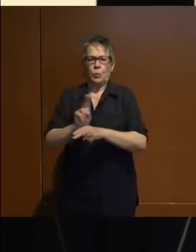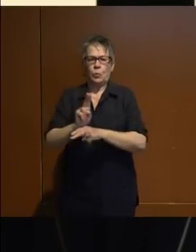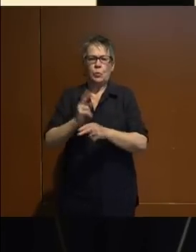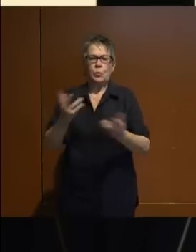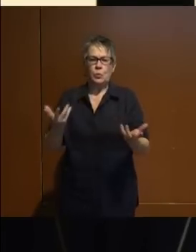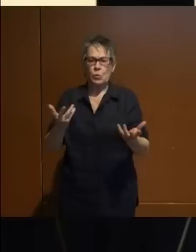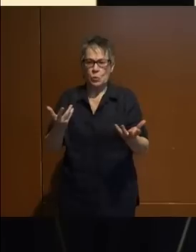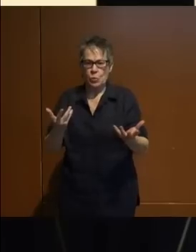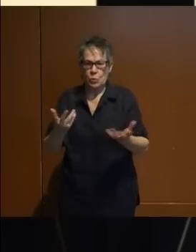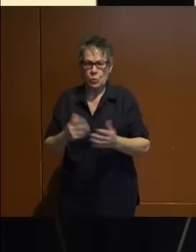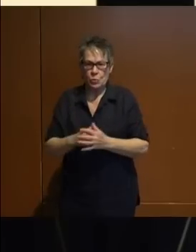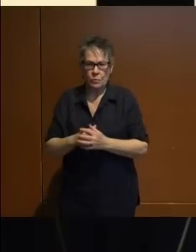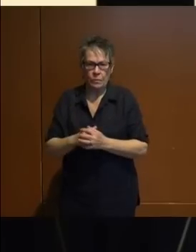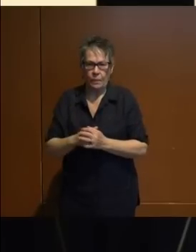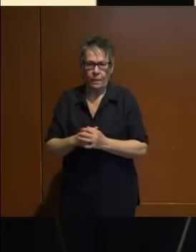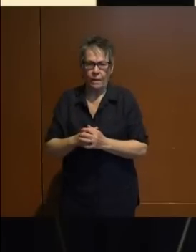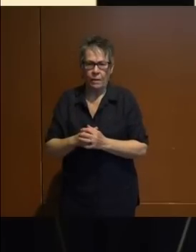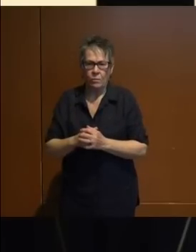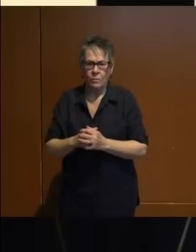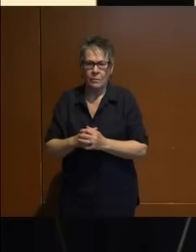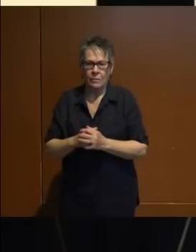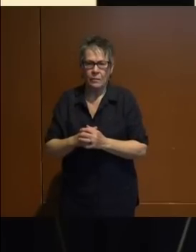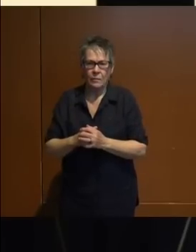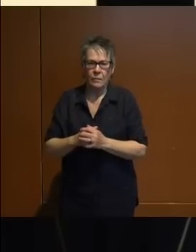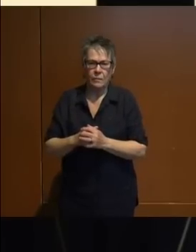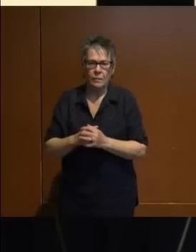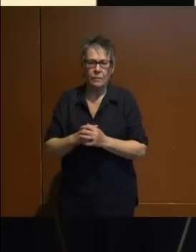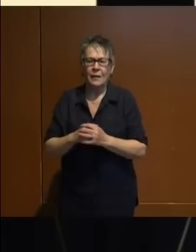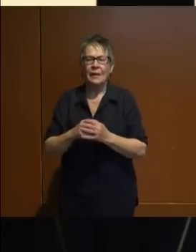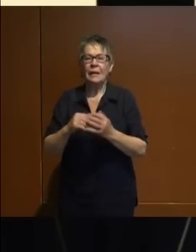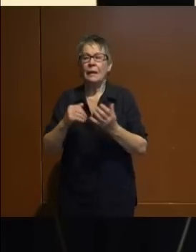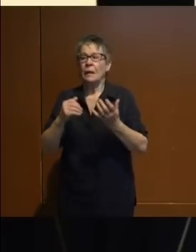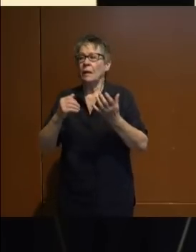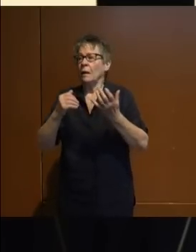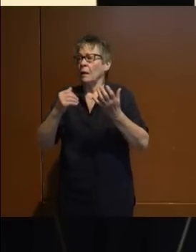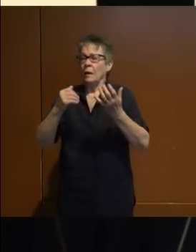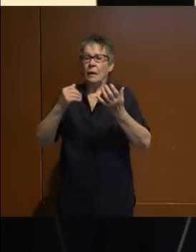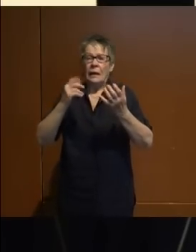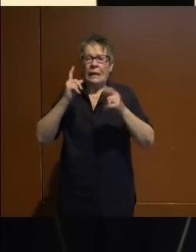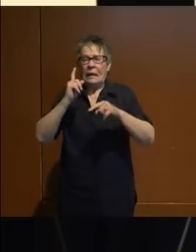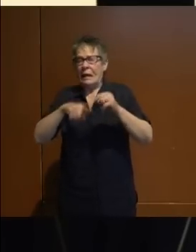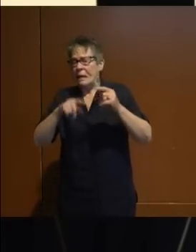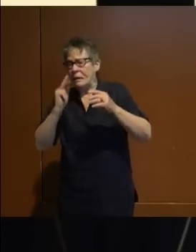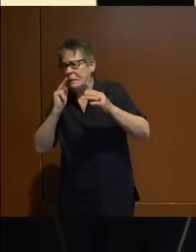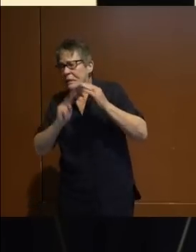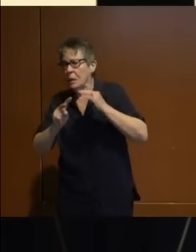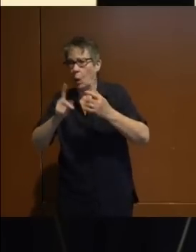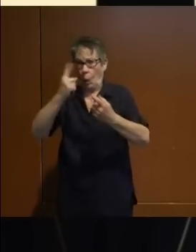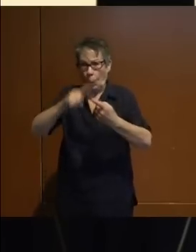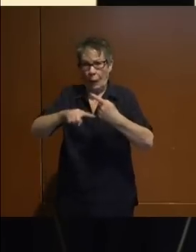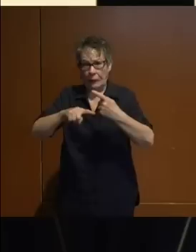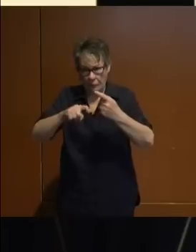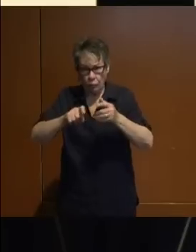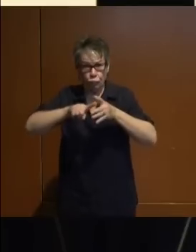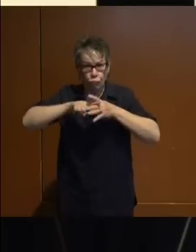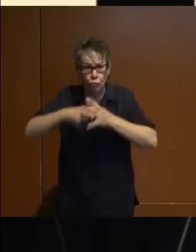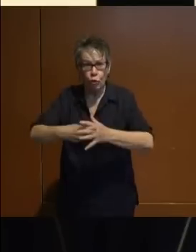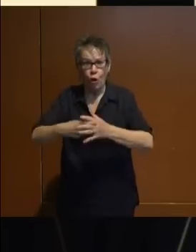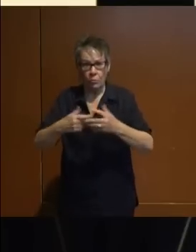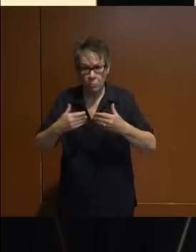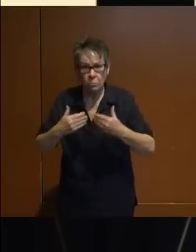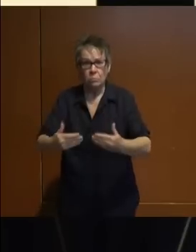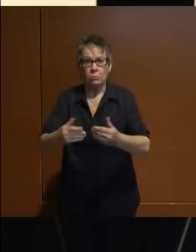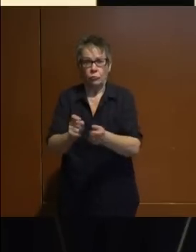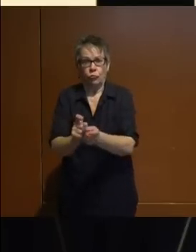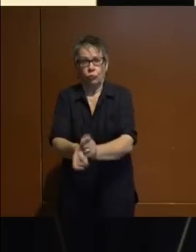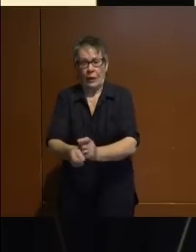our social distancing improves, for example, to around 45%, we probably will never have